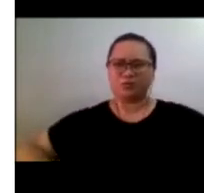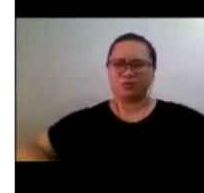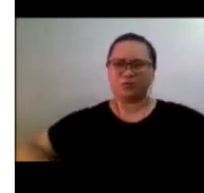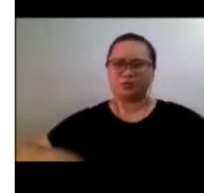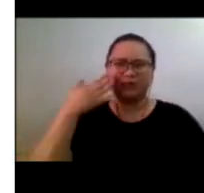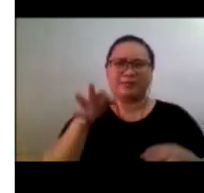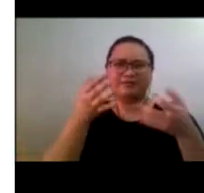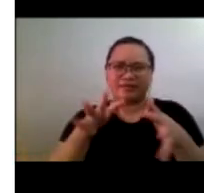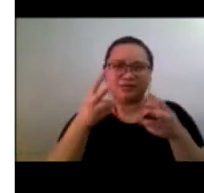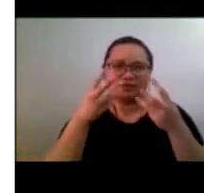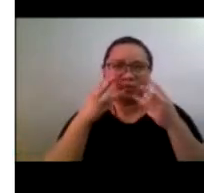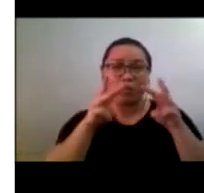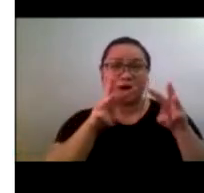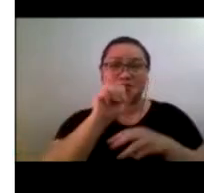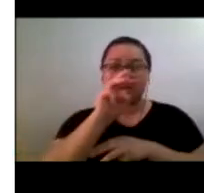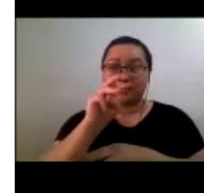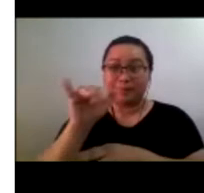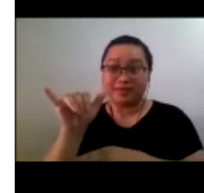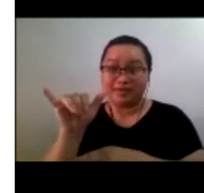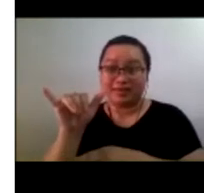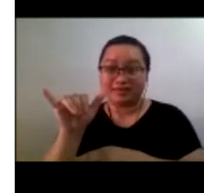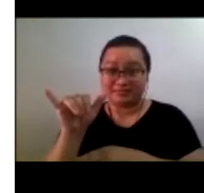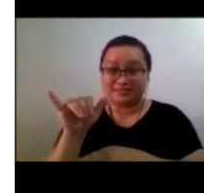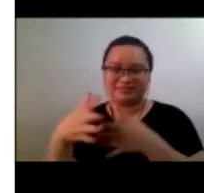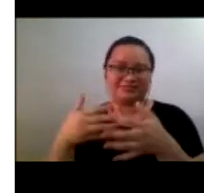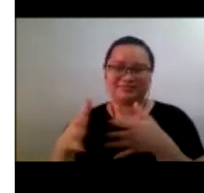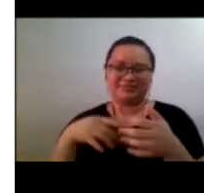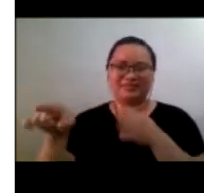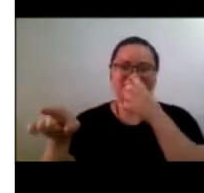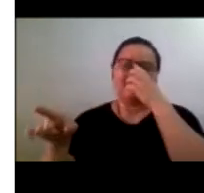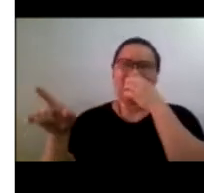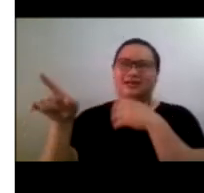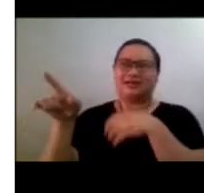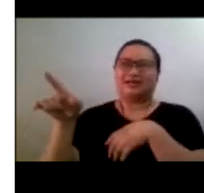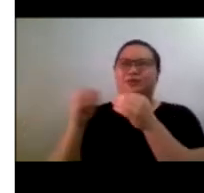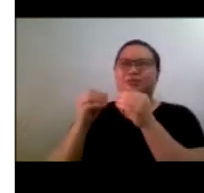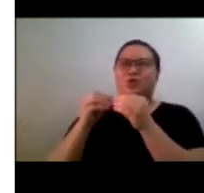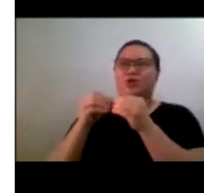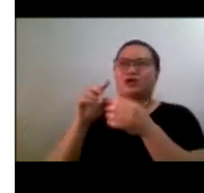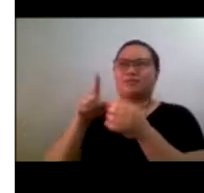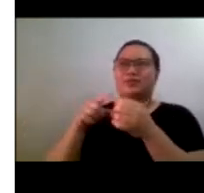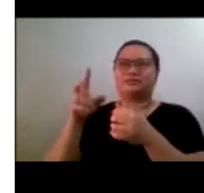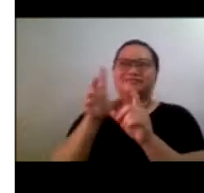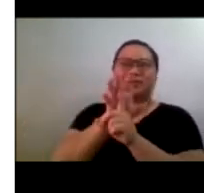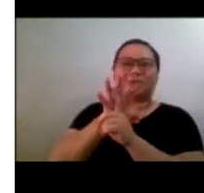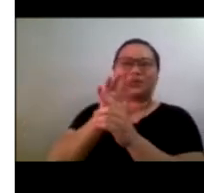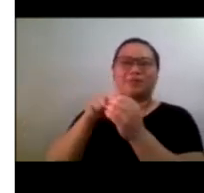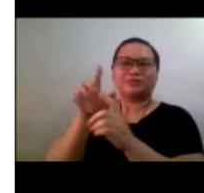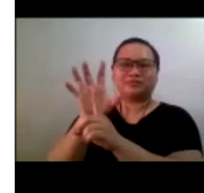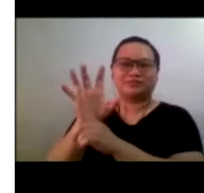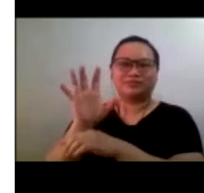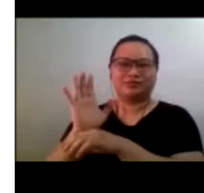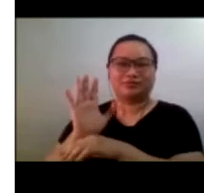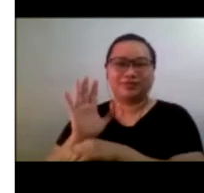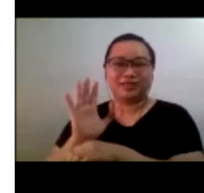Amy Cuddy. Well, anyway, she's more associated with the power poses. You may have heard